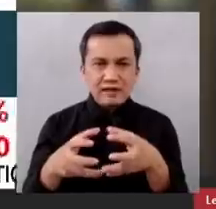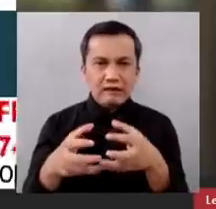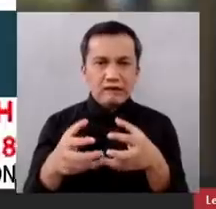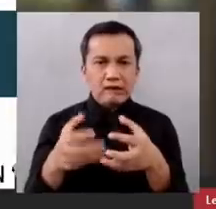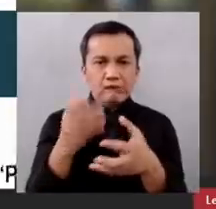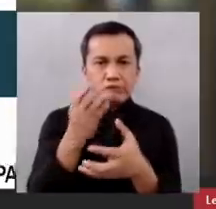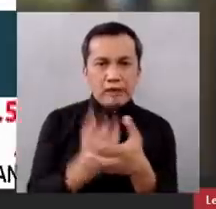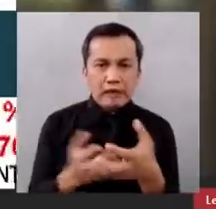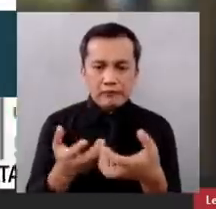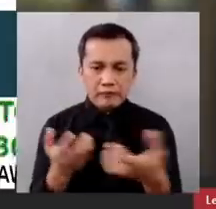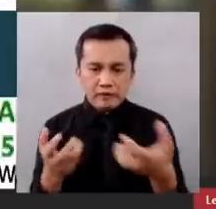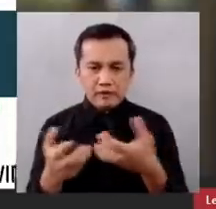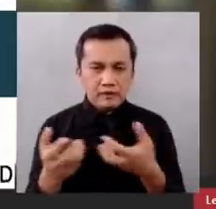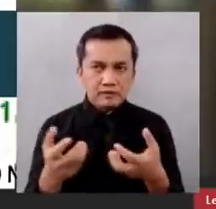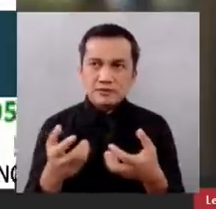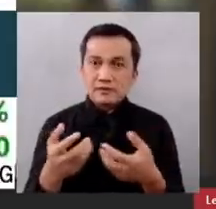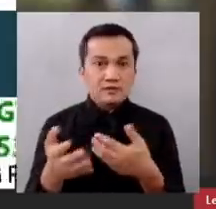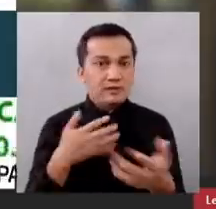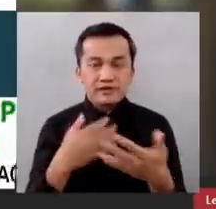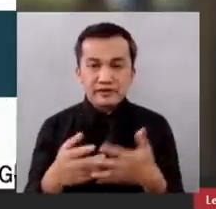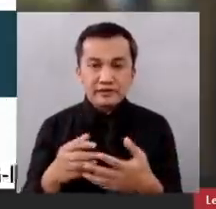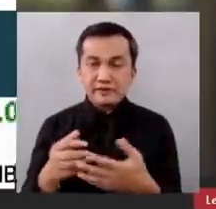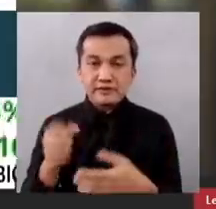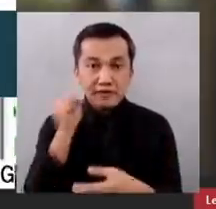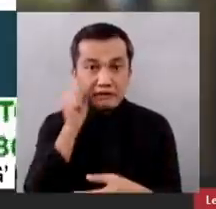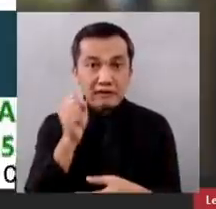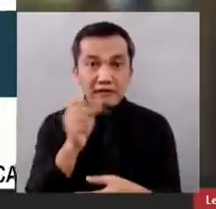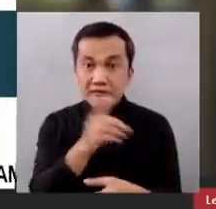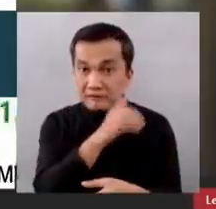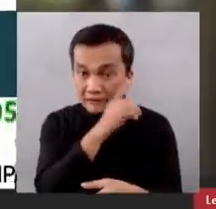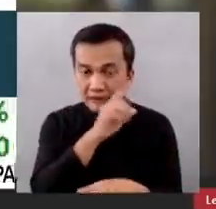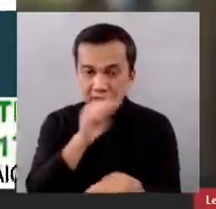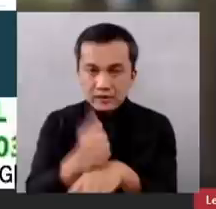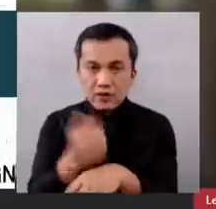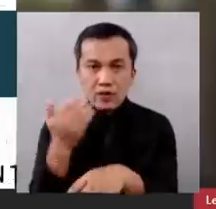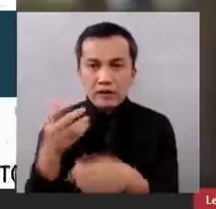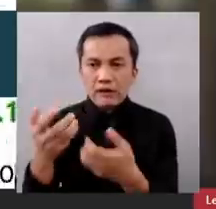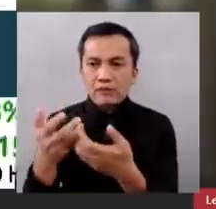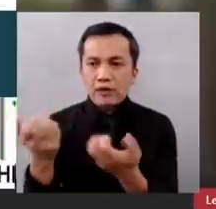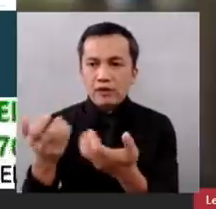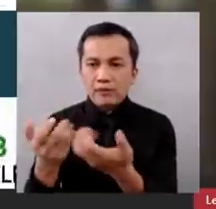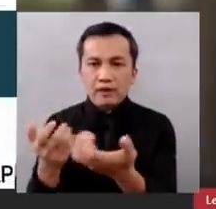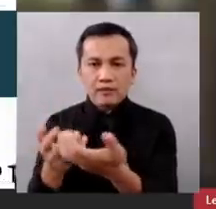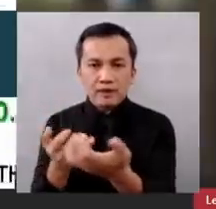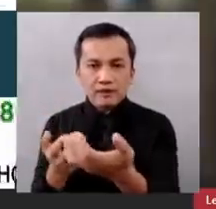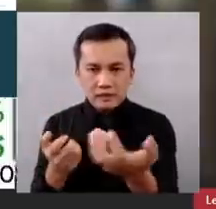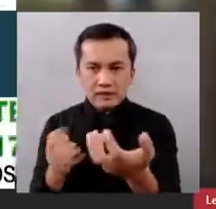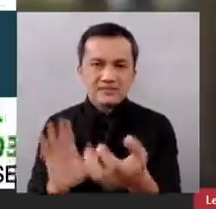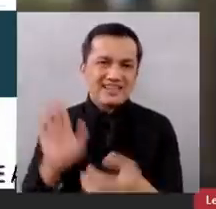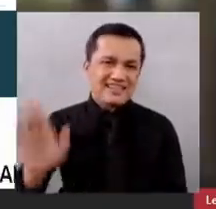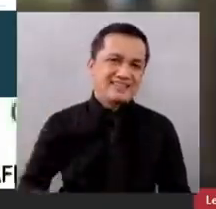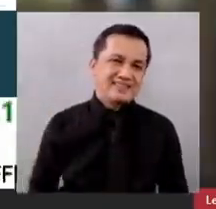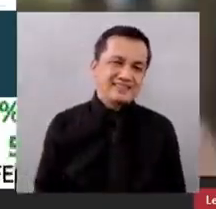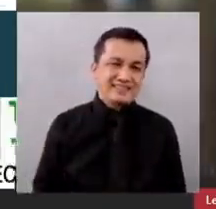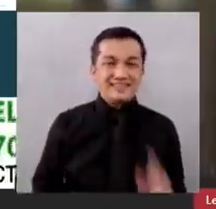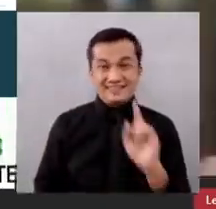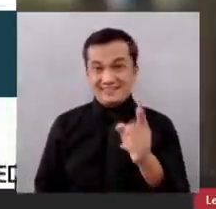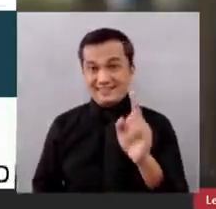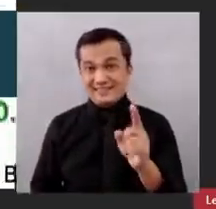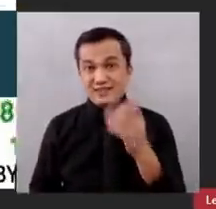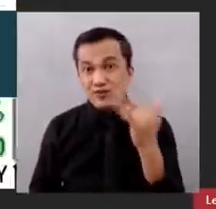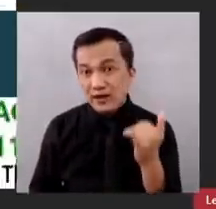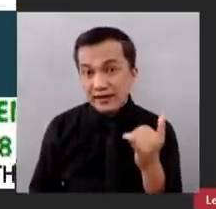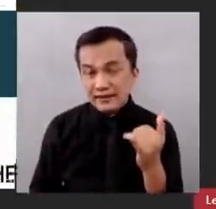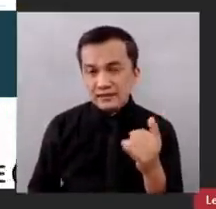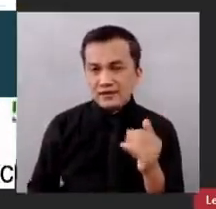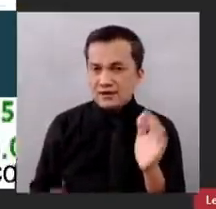or Sara or whoever his anointed will be because nag-fragment na sila, naghati-hati na sila. And that's why it is more evident